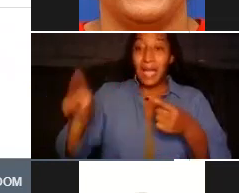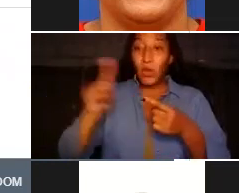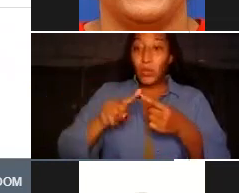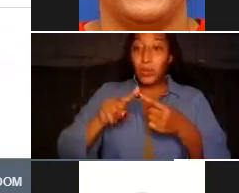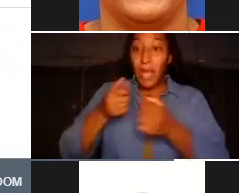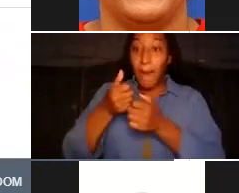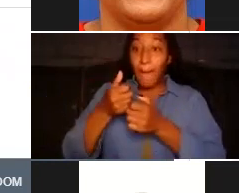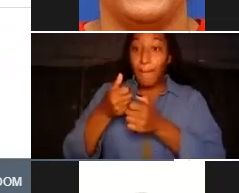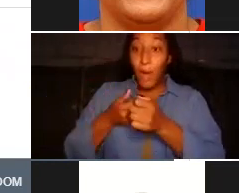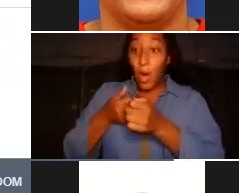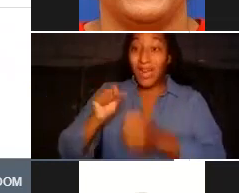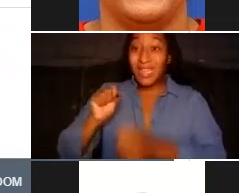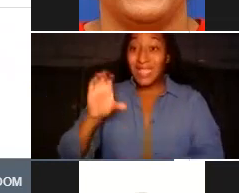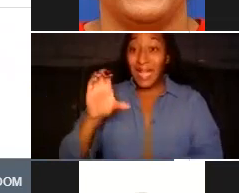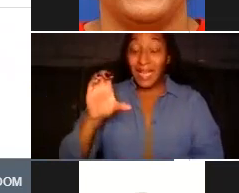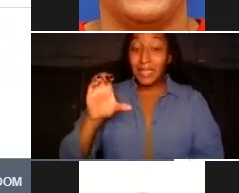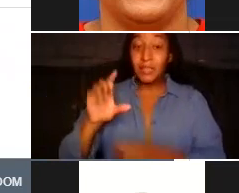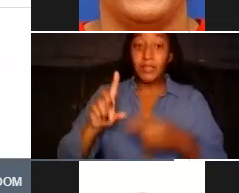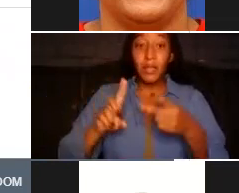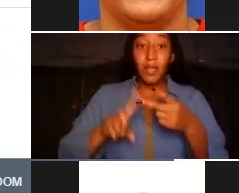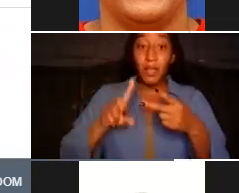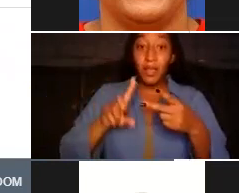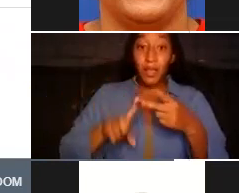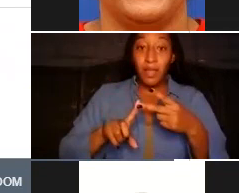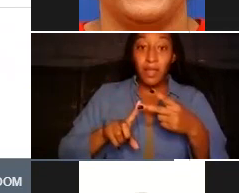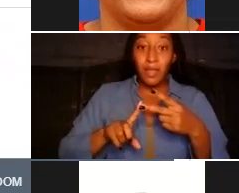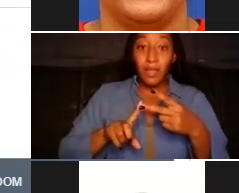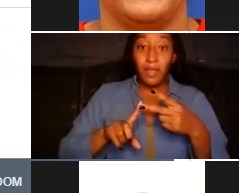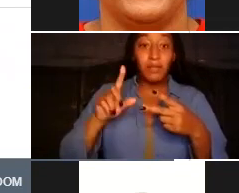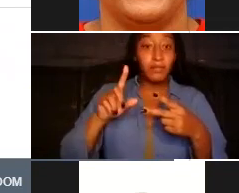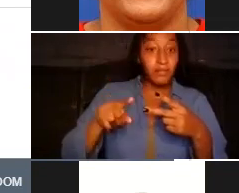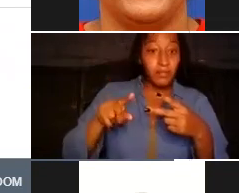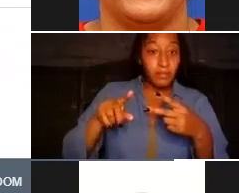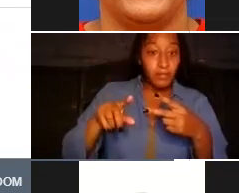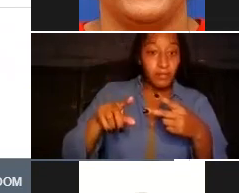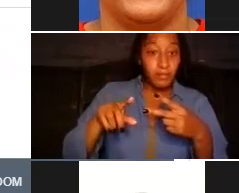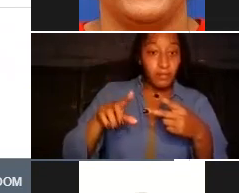they're inverse of each other, okay?